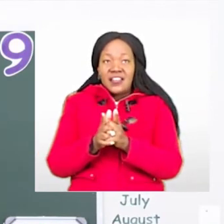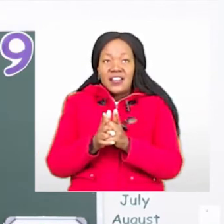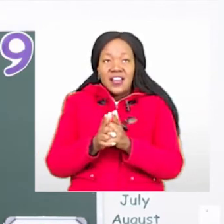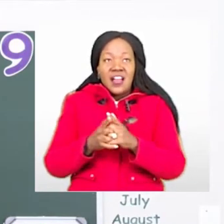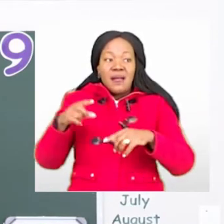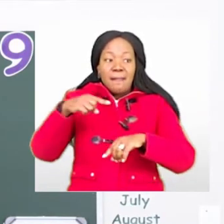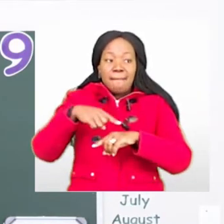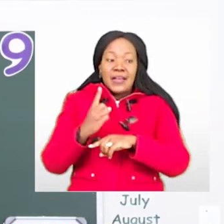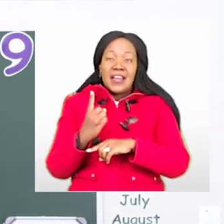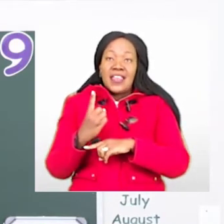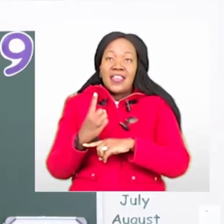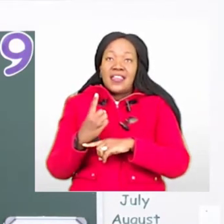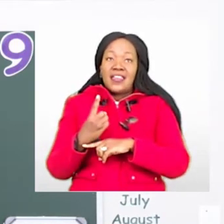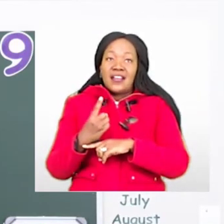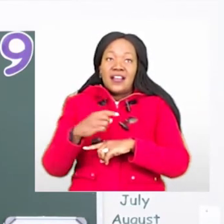Monday,